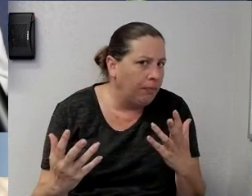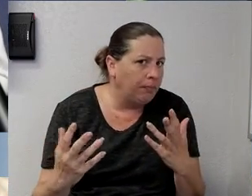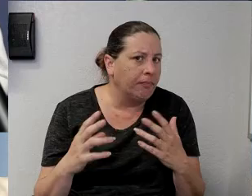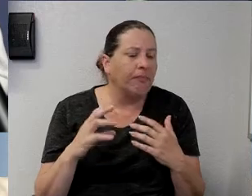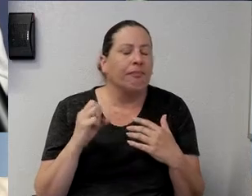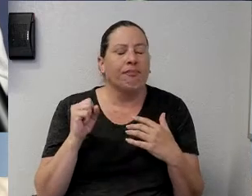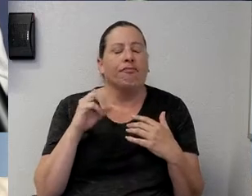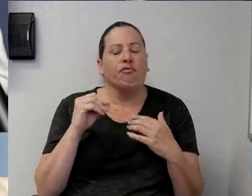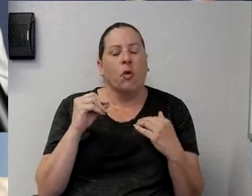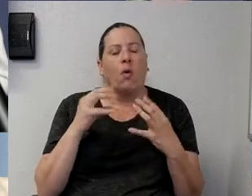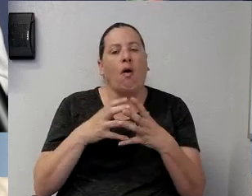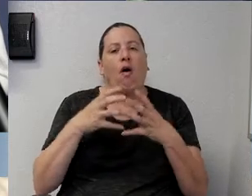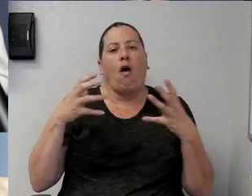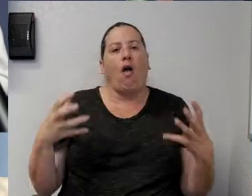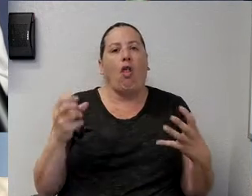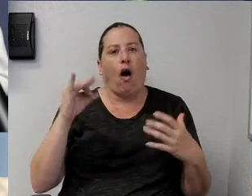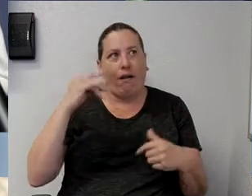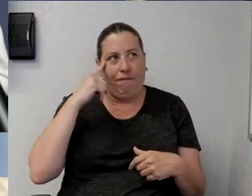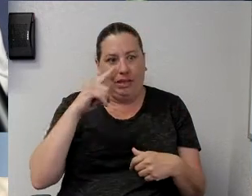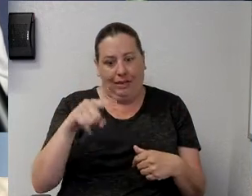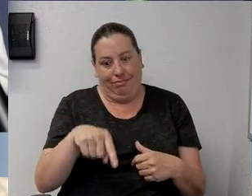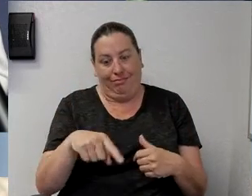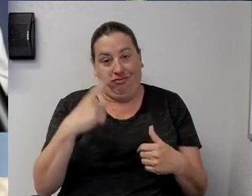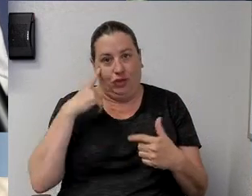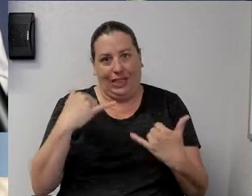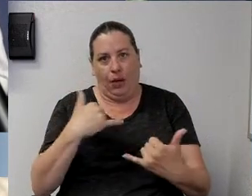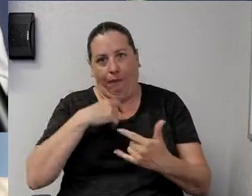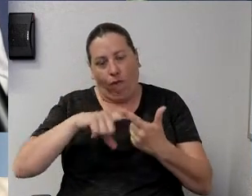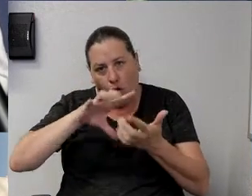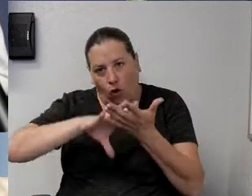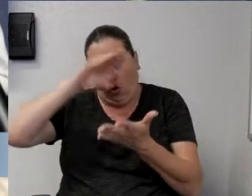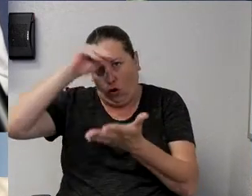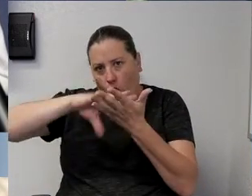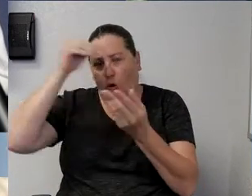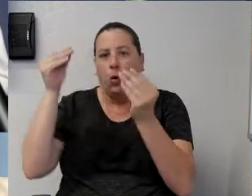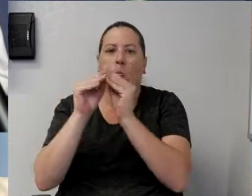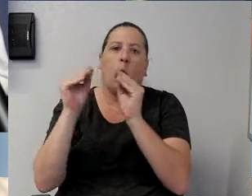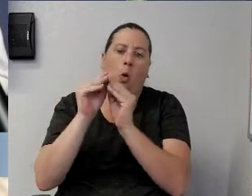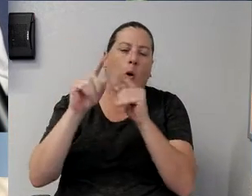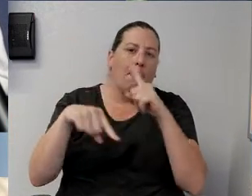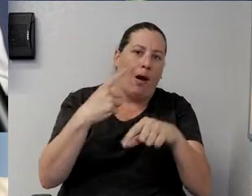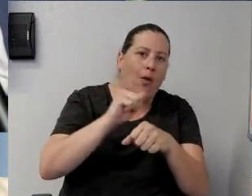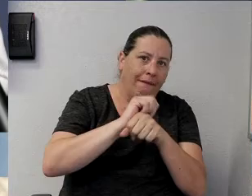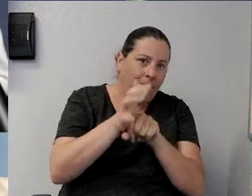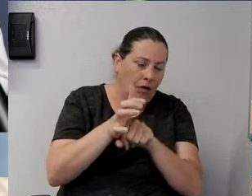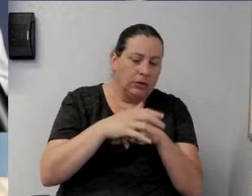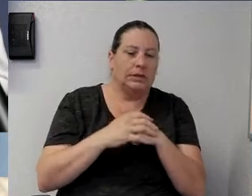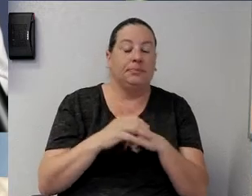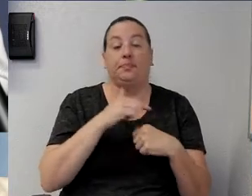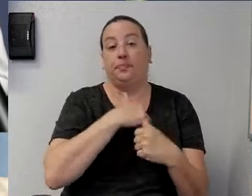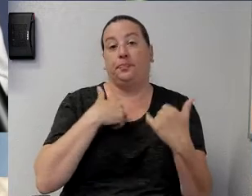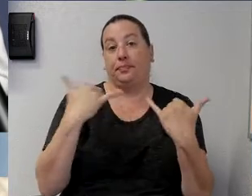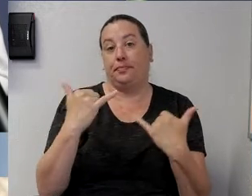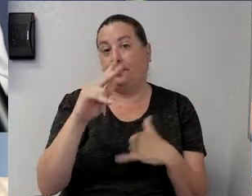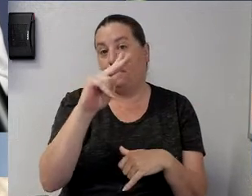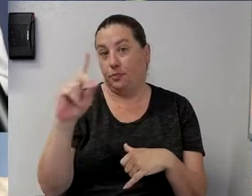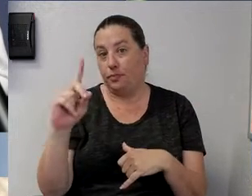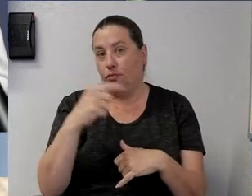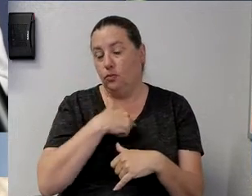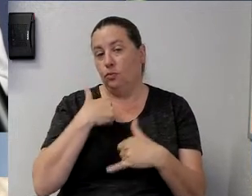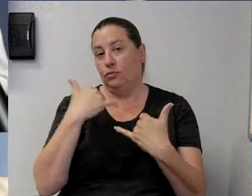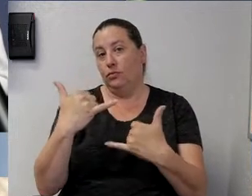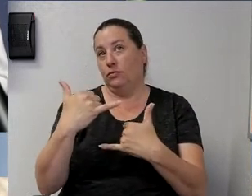probably a lot of it is for us to just learn more about the virus. But we now, Kaweah Delta we